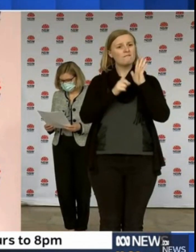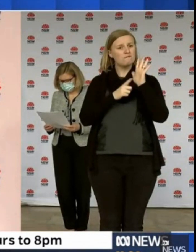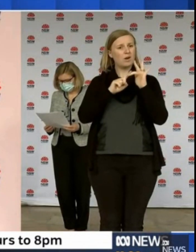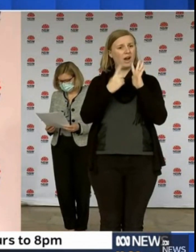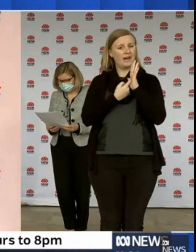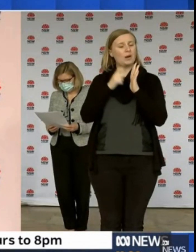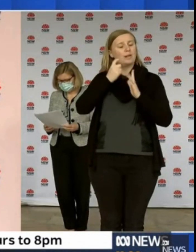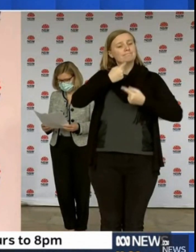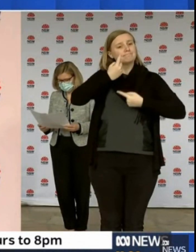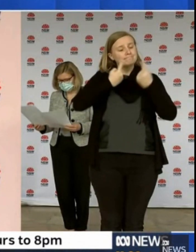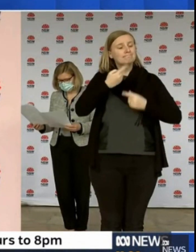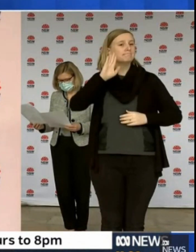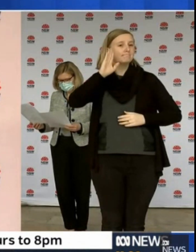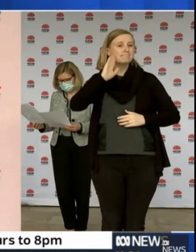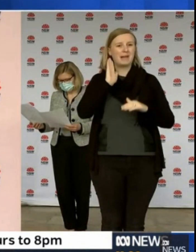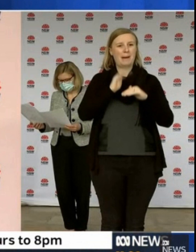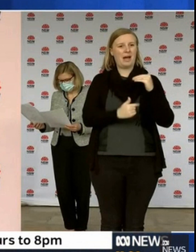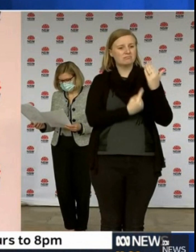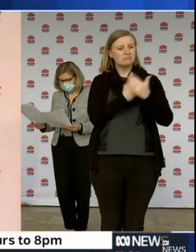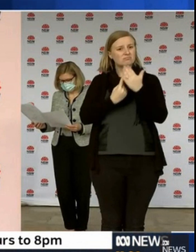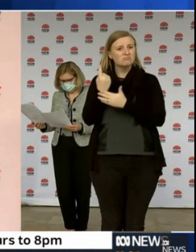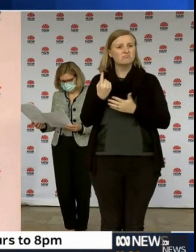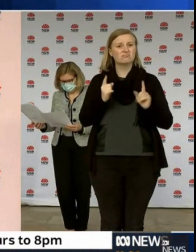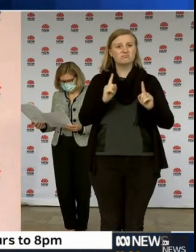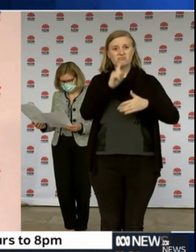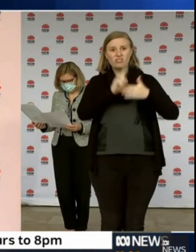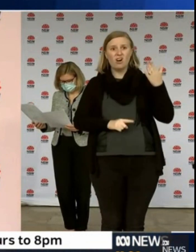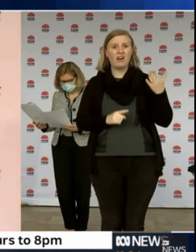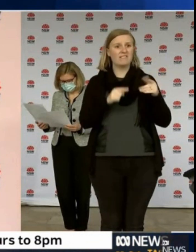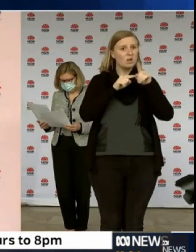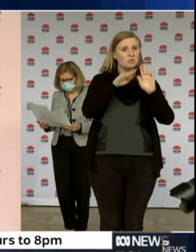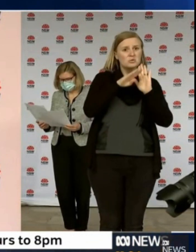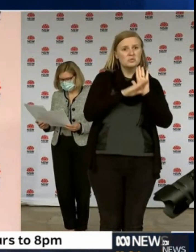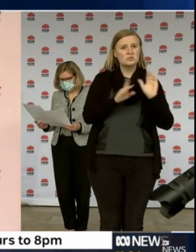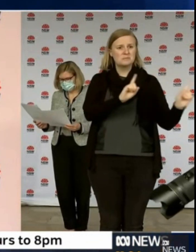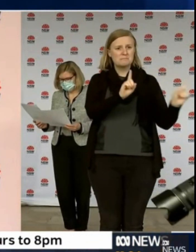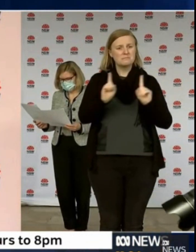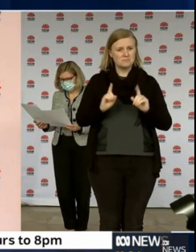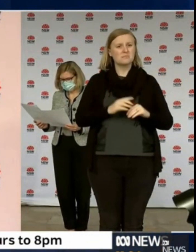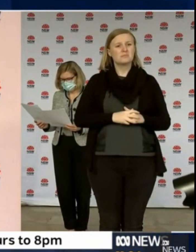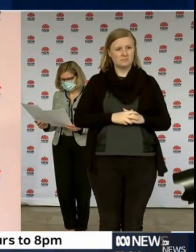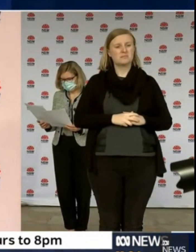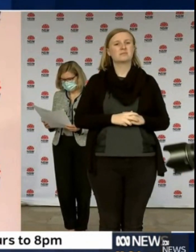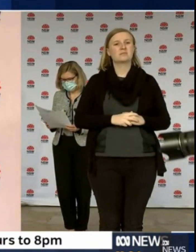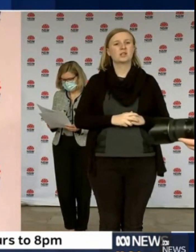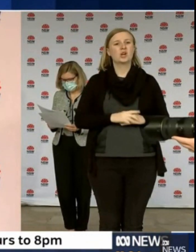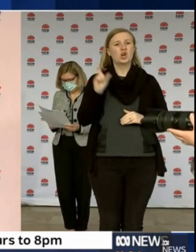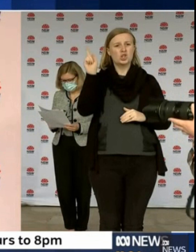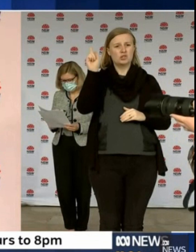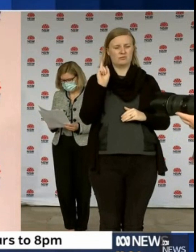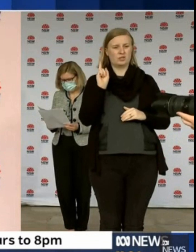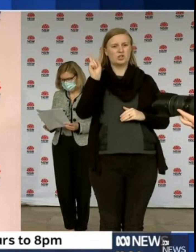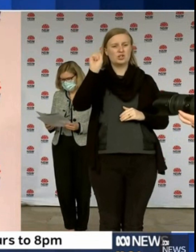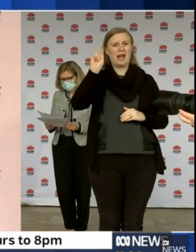reporting on compliance activity and some of the examples that he's received about compliance or otherwise in the last few